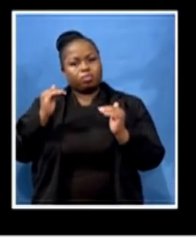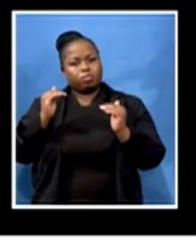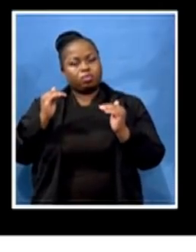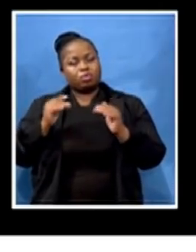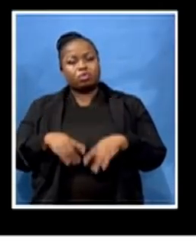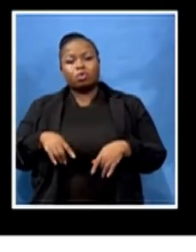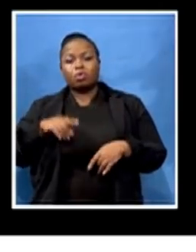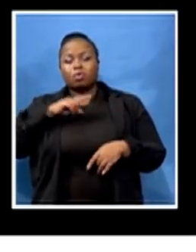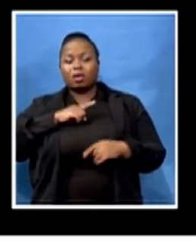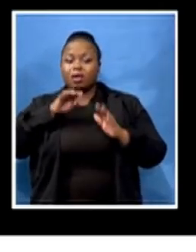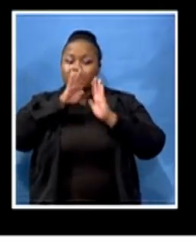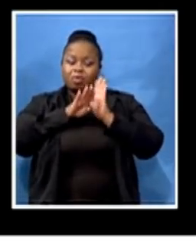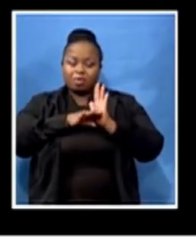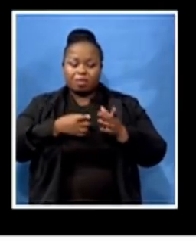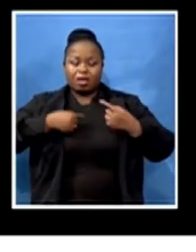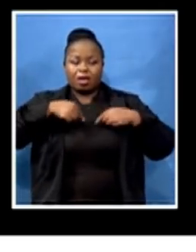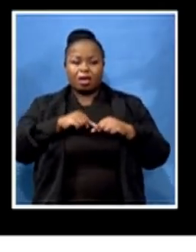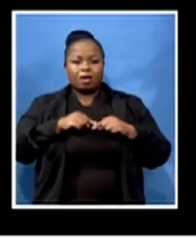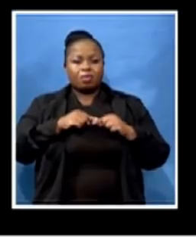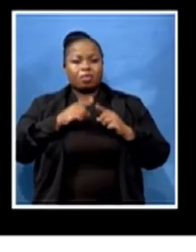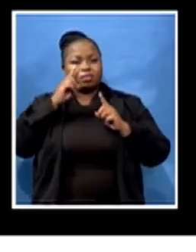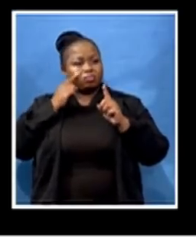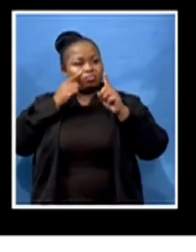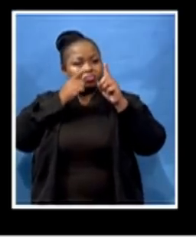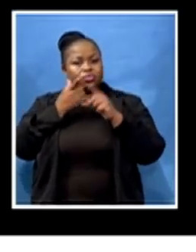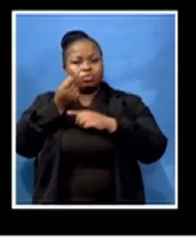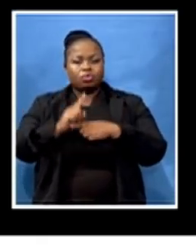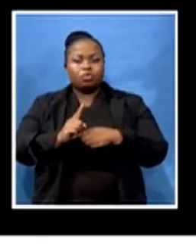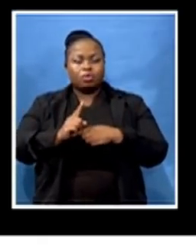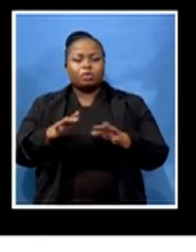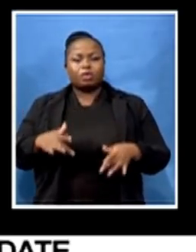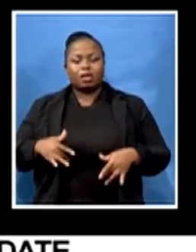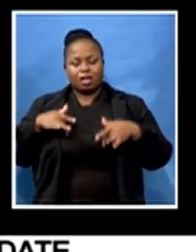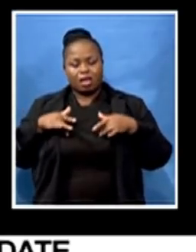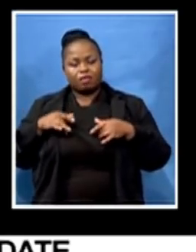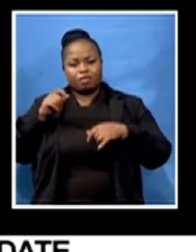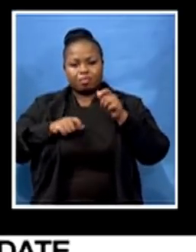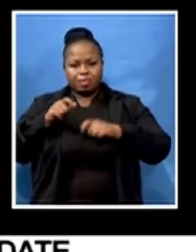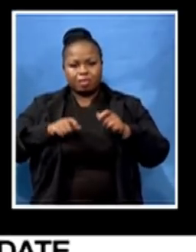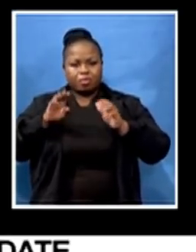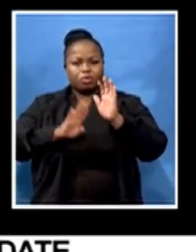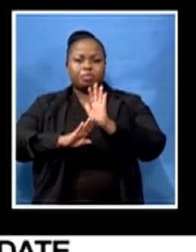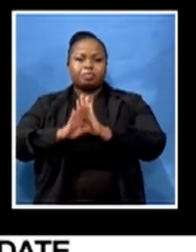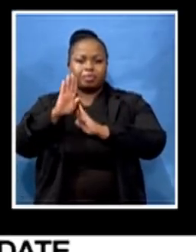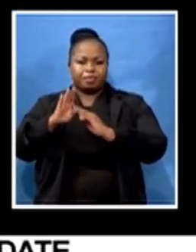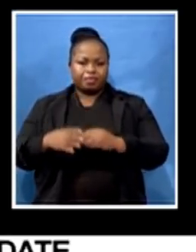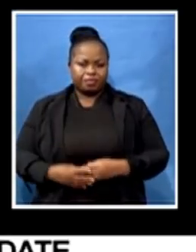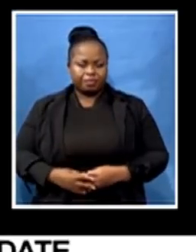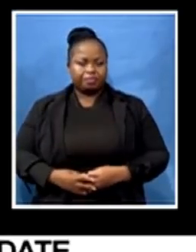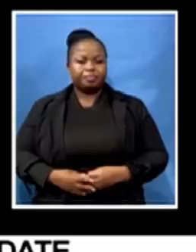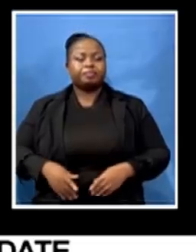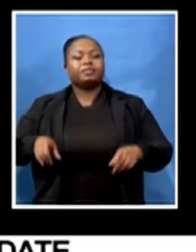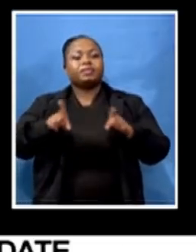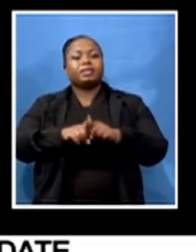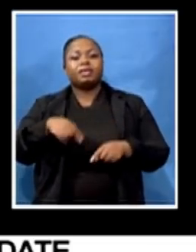improving the quality of life of our people. As is being said, going forward, we